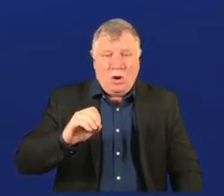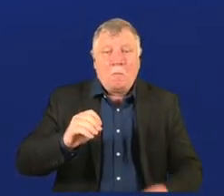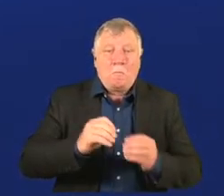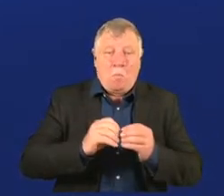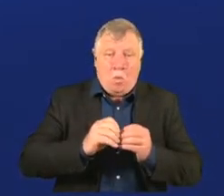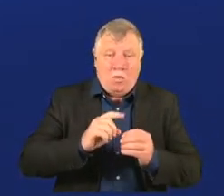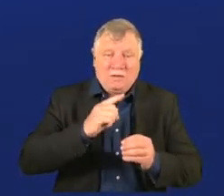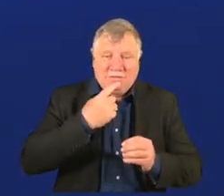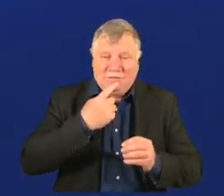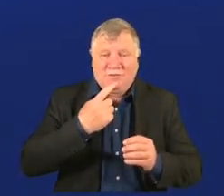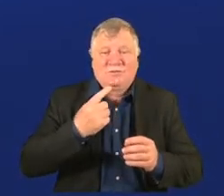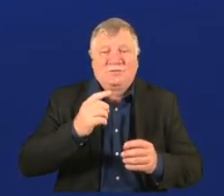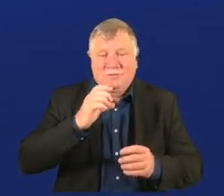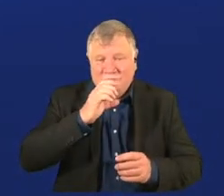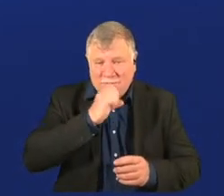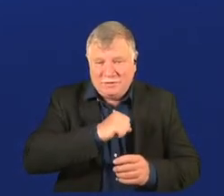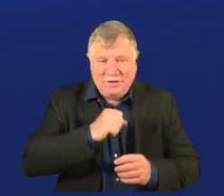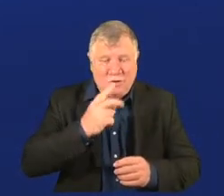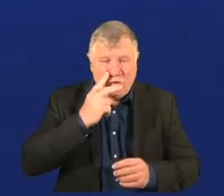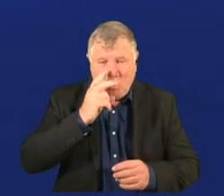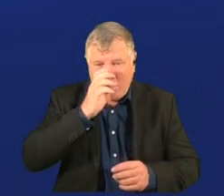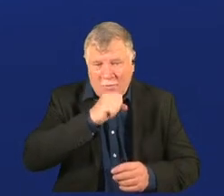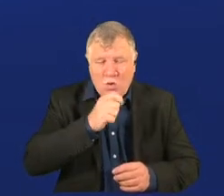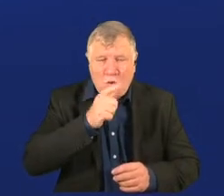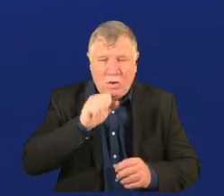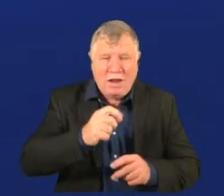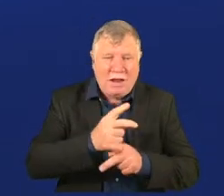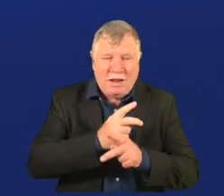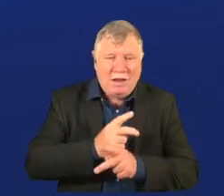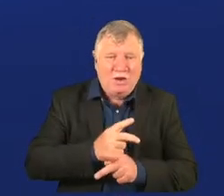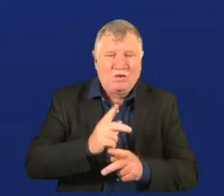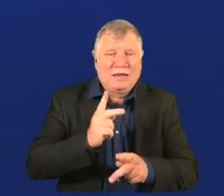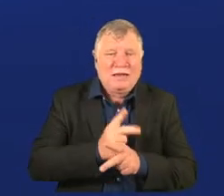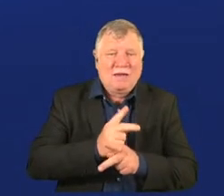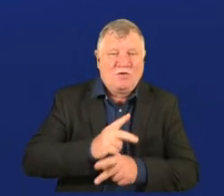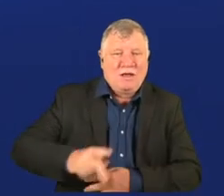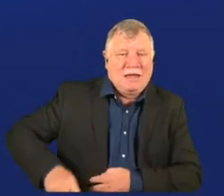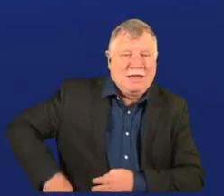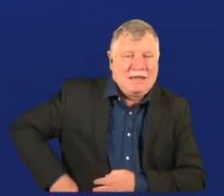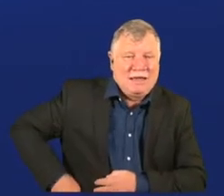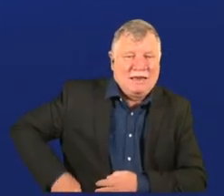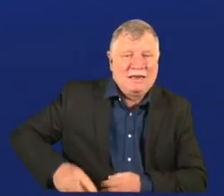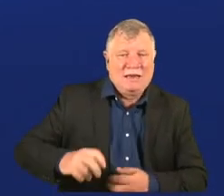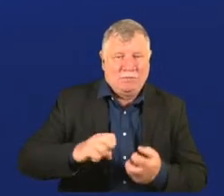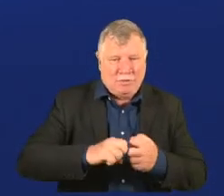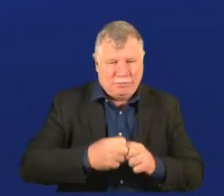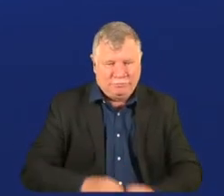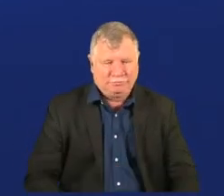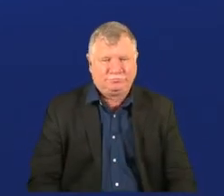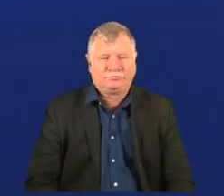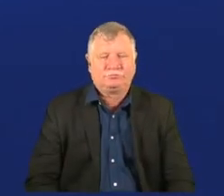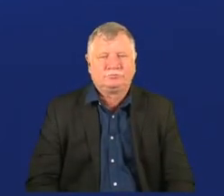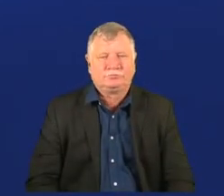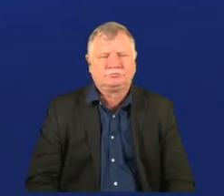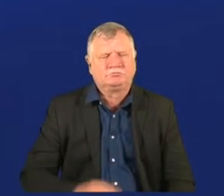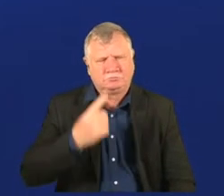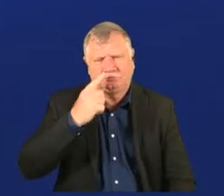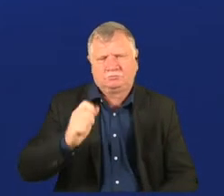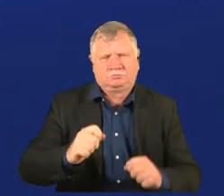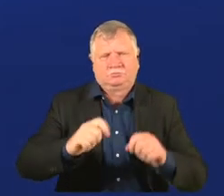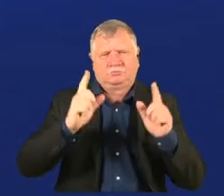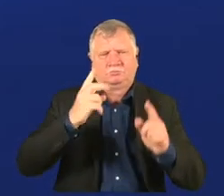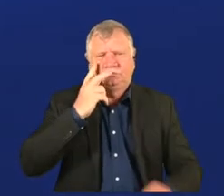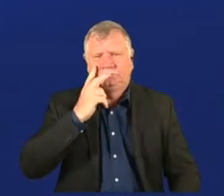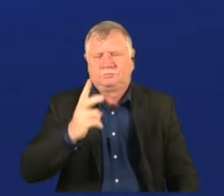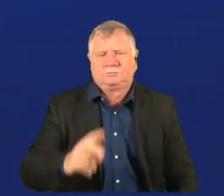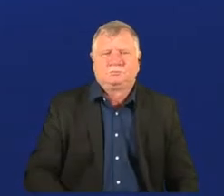more severe as we look at people who are able to care for chronic kidney disease. If we go to the next slide, we look